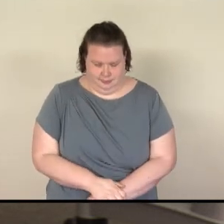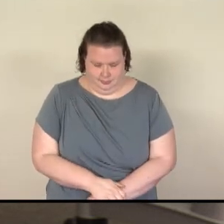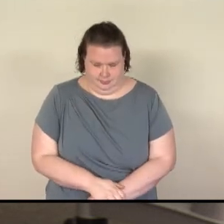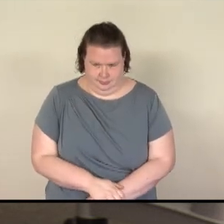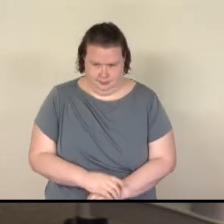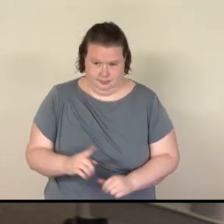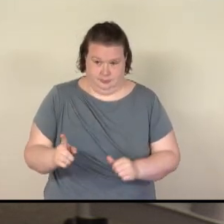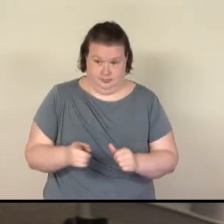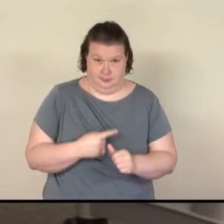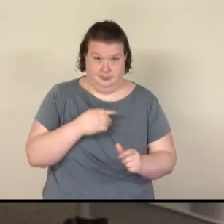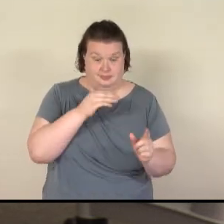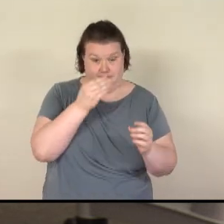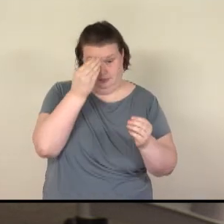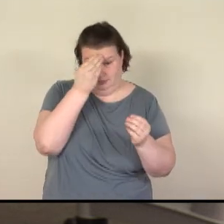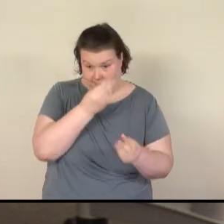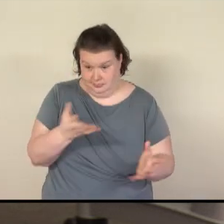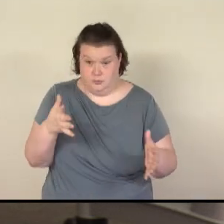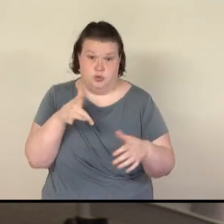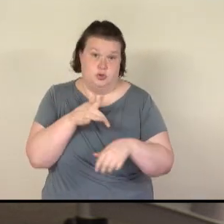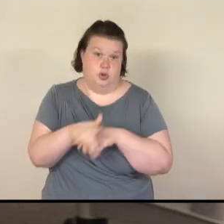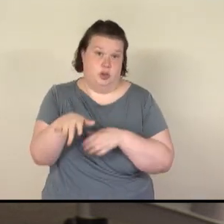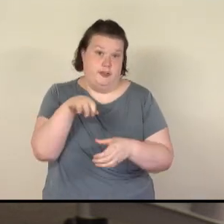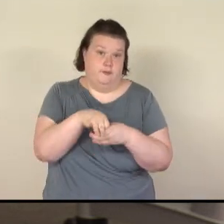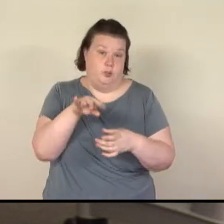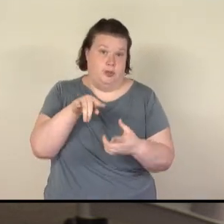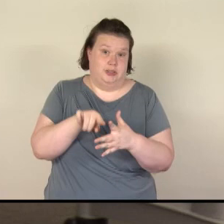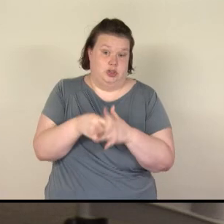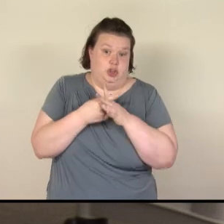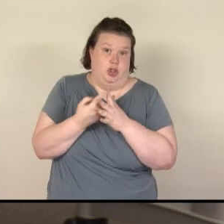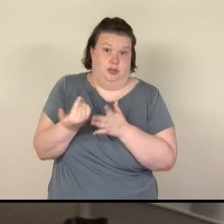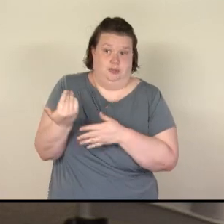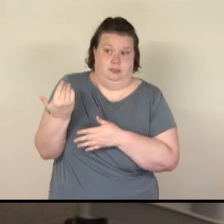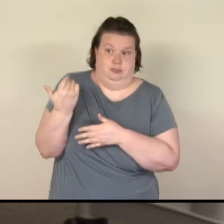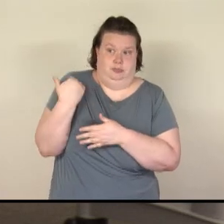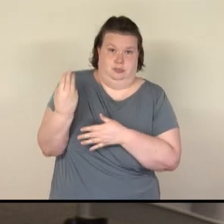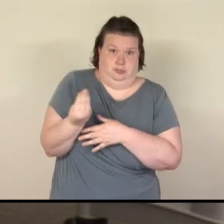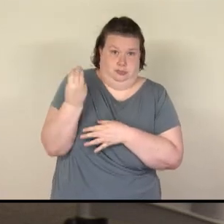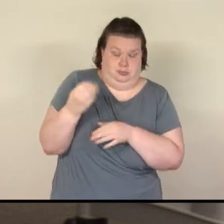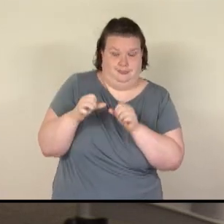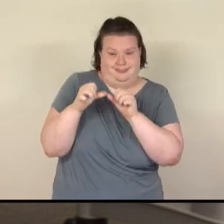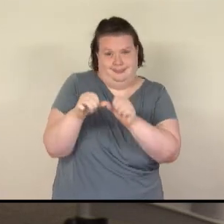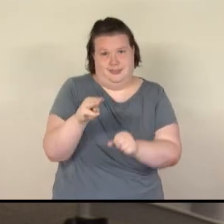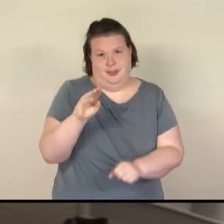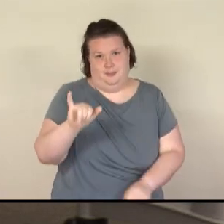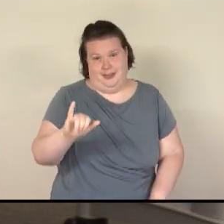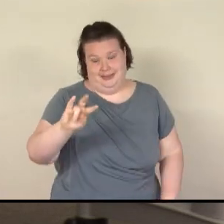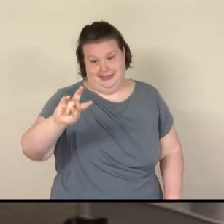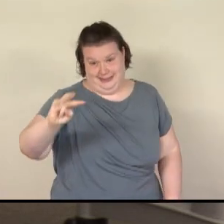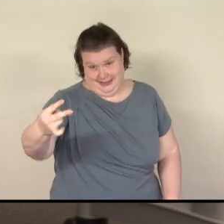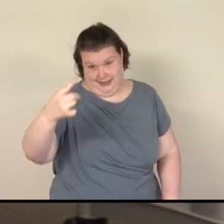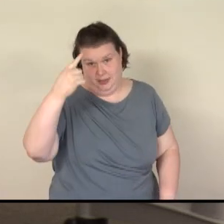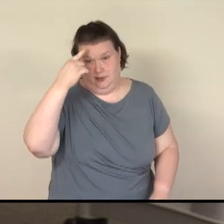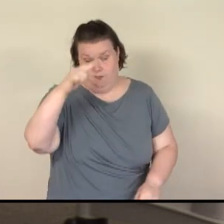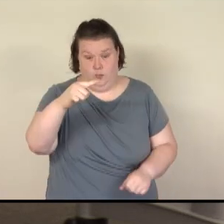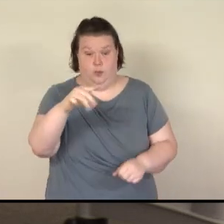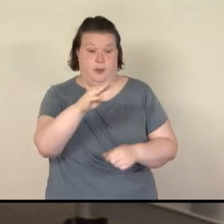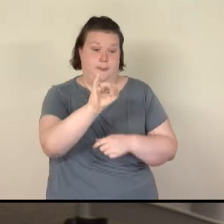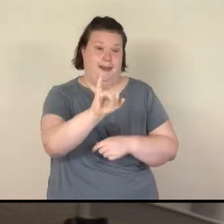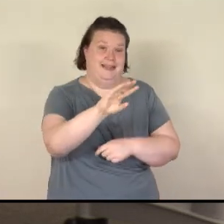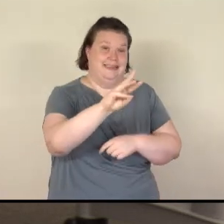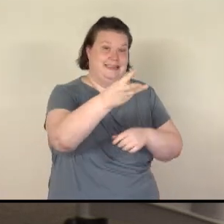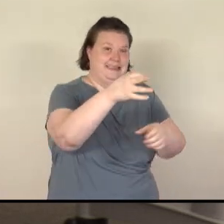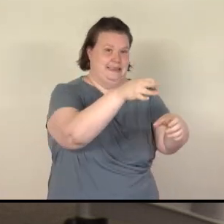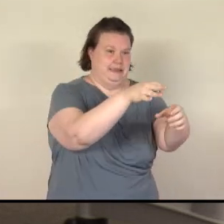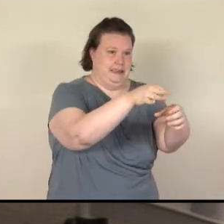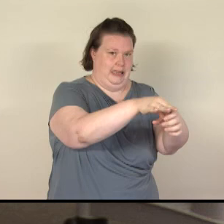list tonight is to remind everyone that early voting started Monday and continues through May 2nd for our local May 6th elections.